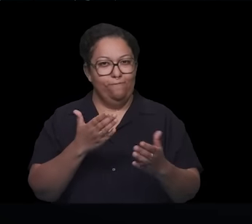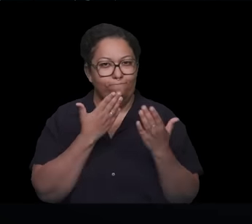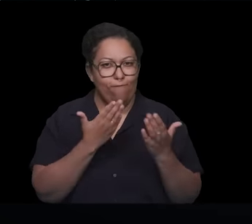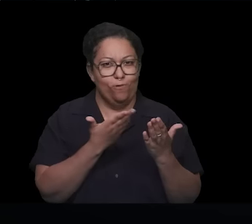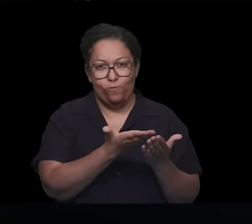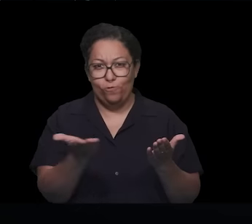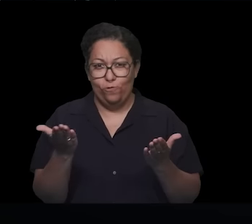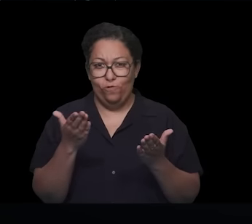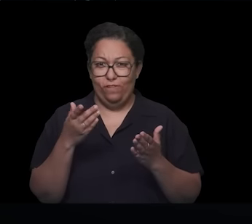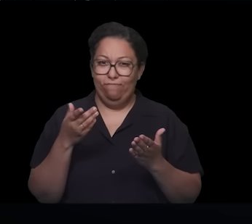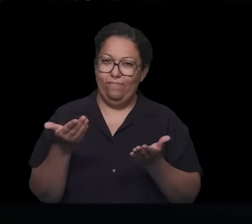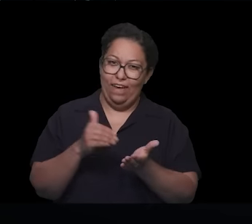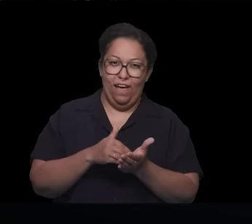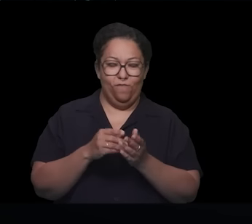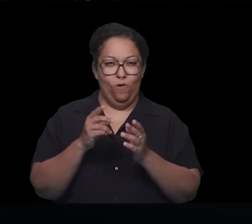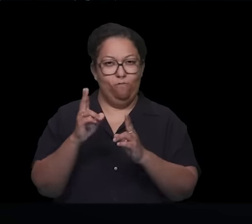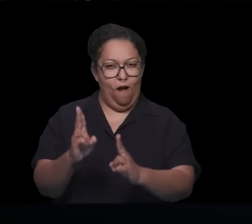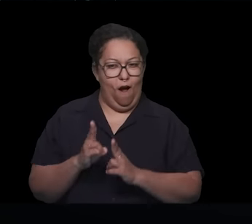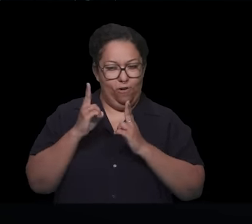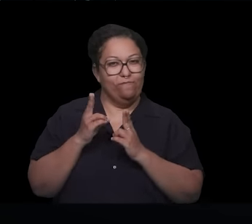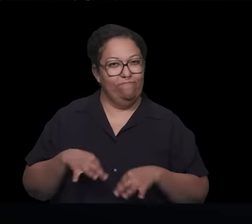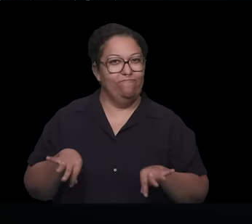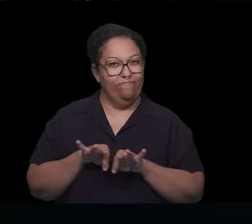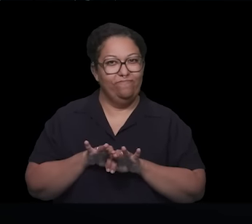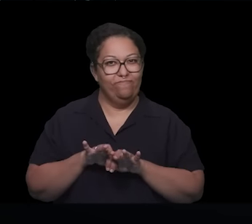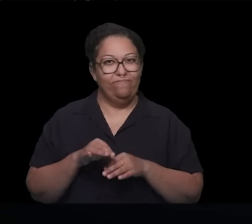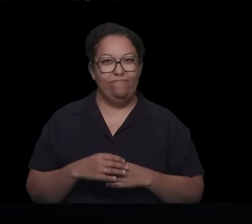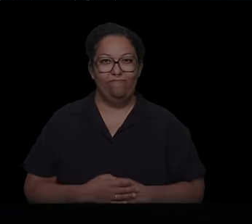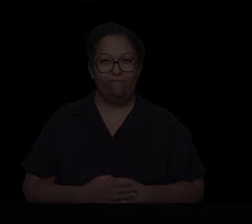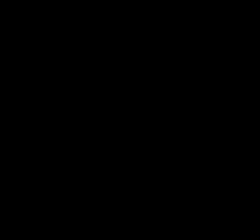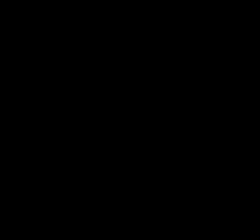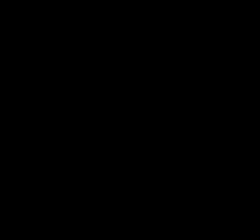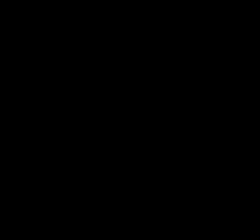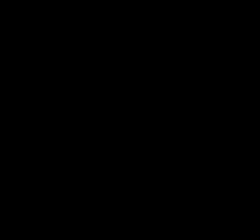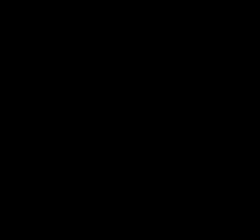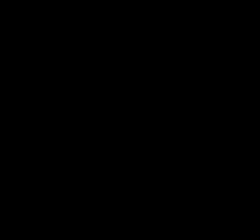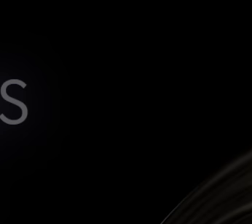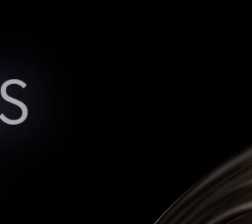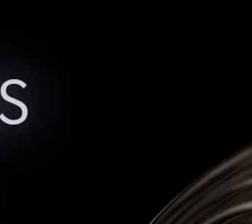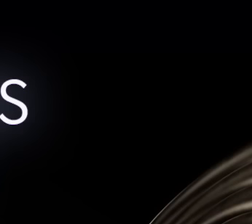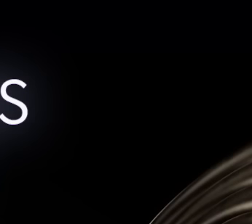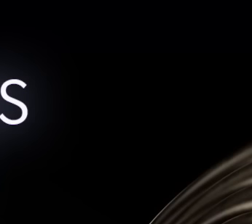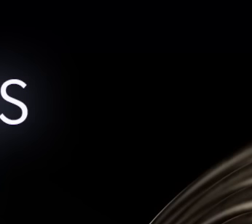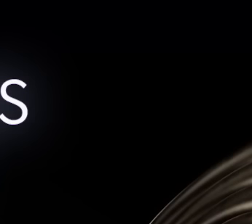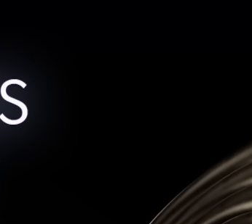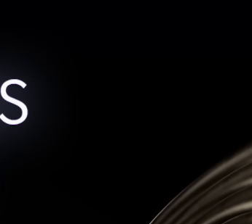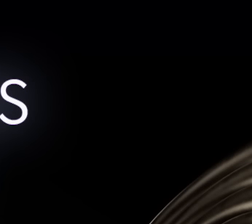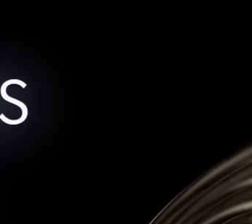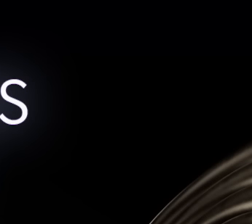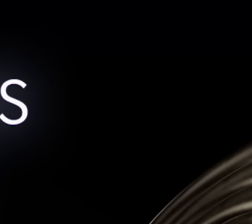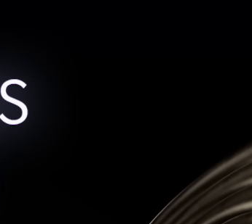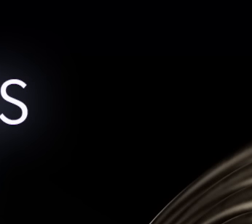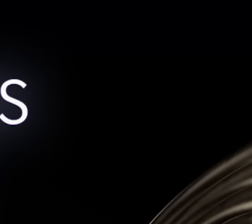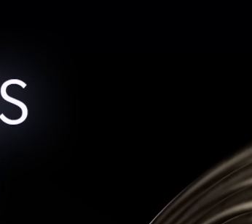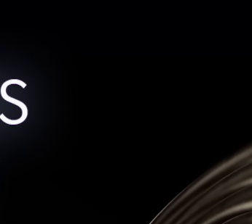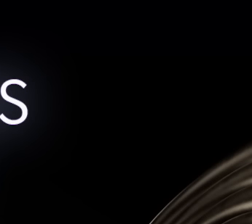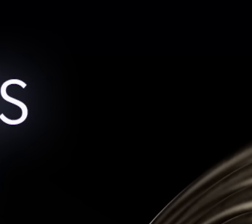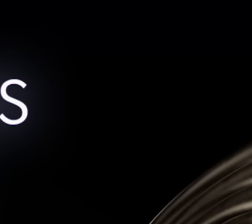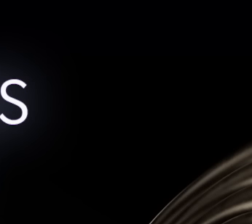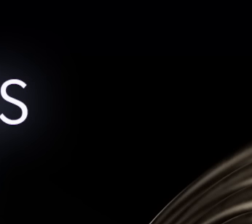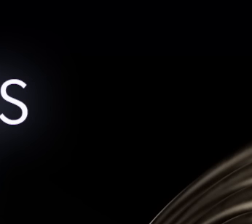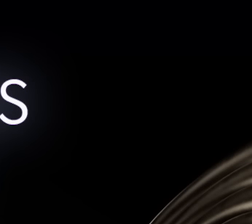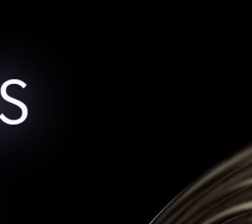visionary efforts, and I thank you again for this important honor. People's Choice Awards nominee clip, series All the Light We